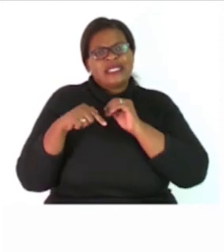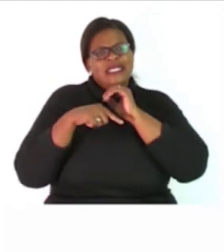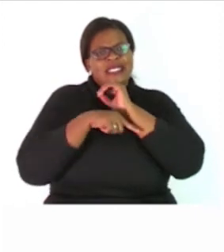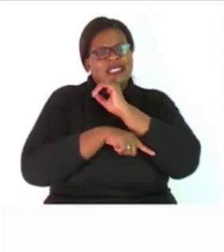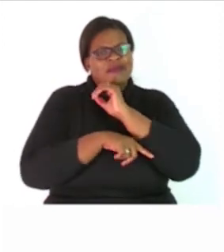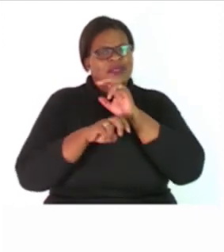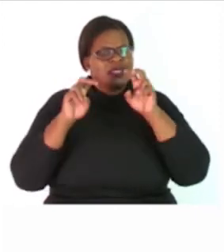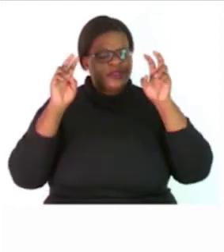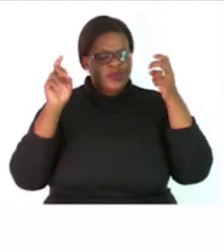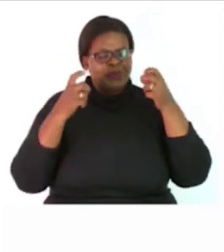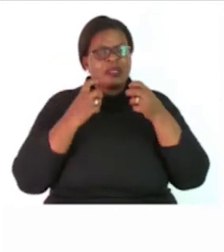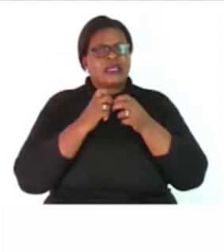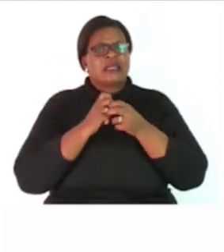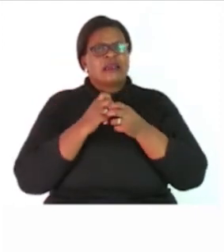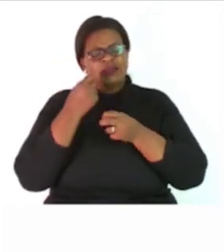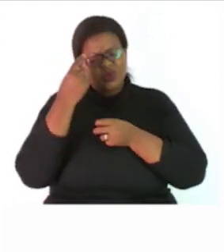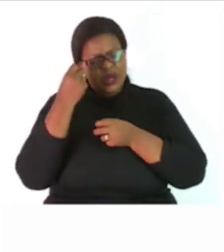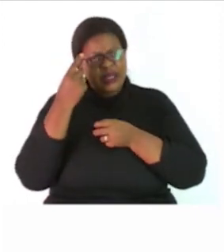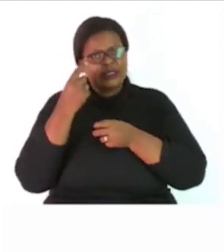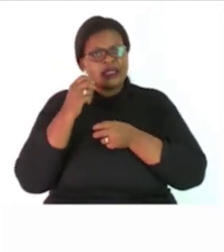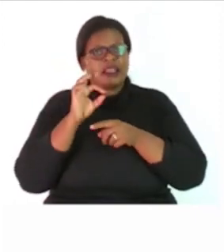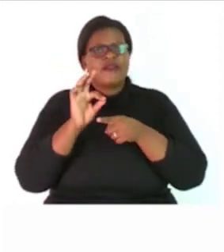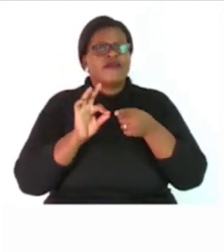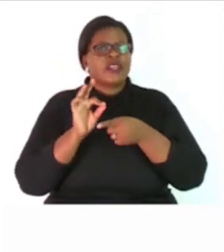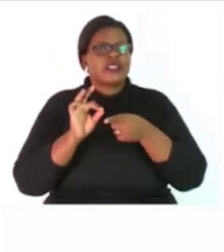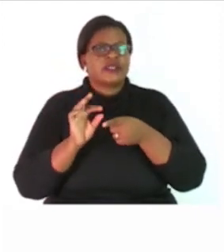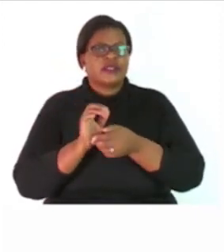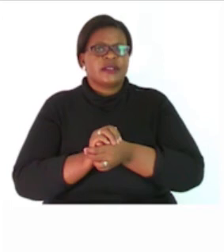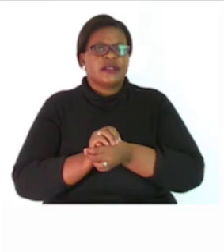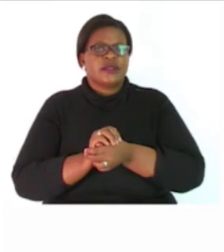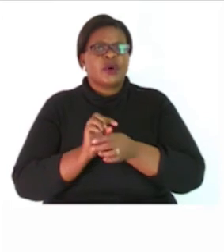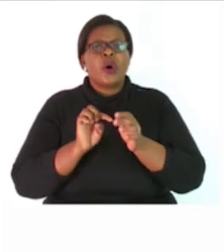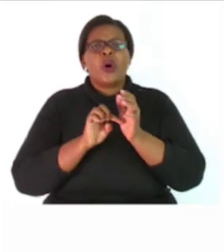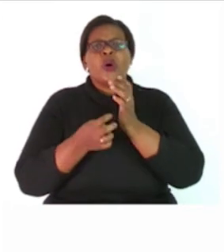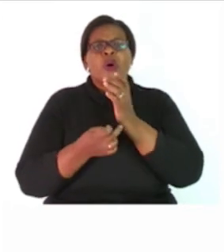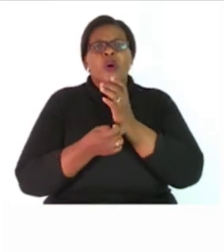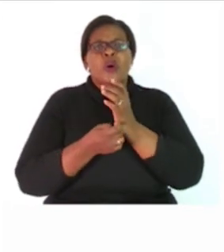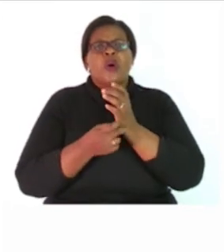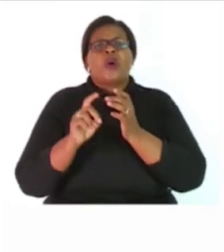topic today. All right, so let's see, what is a factor?